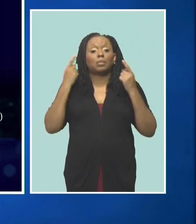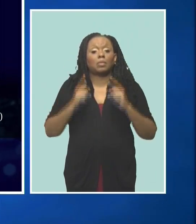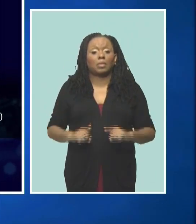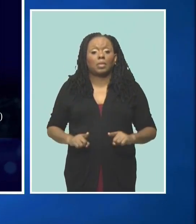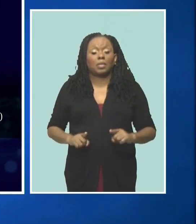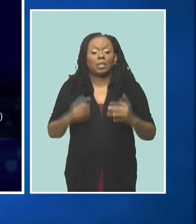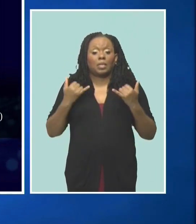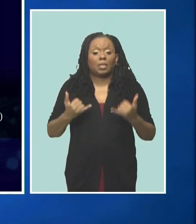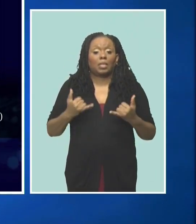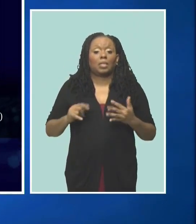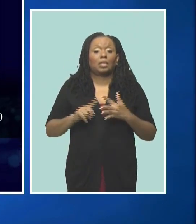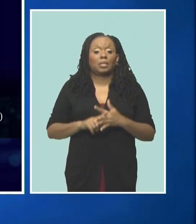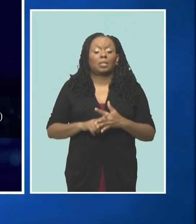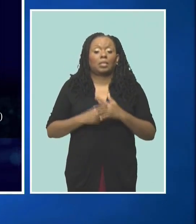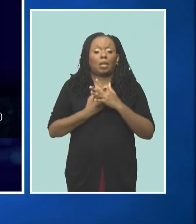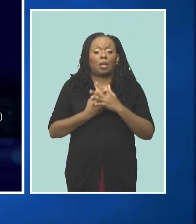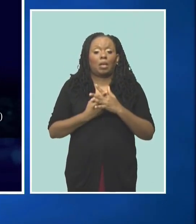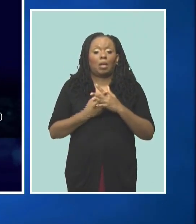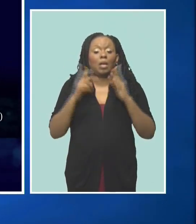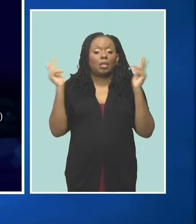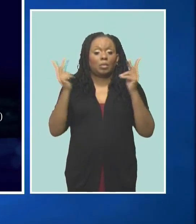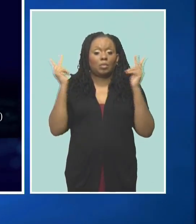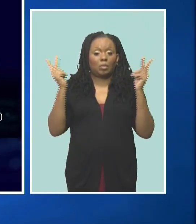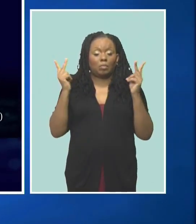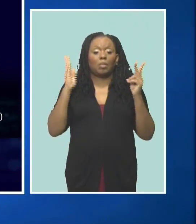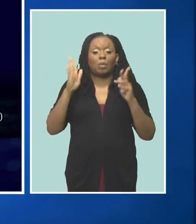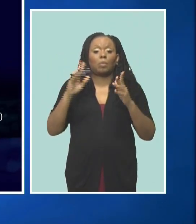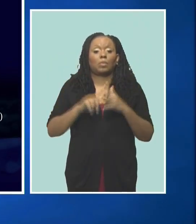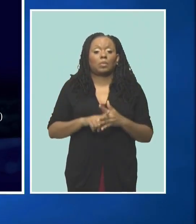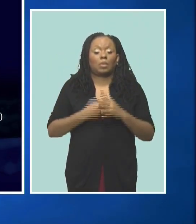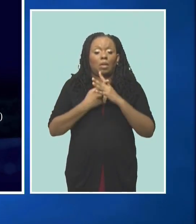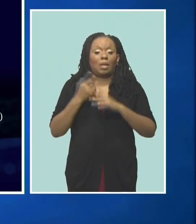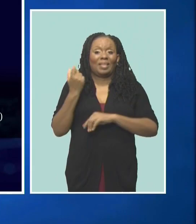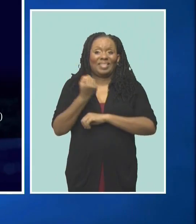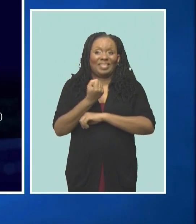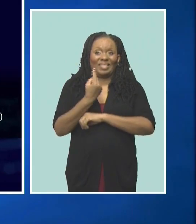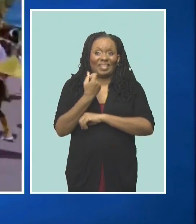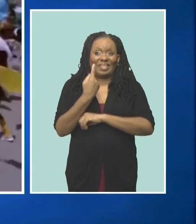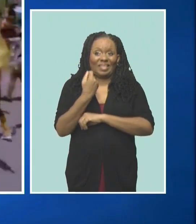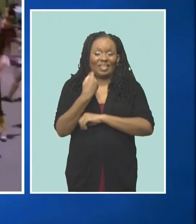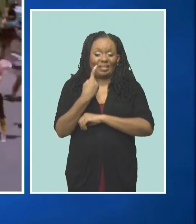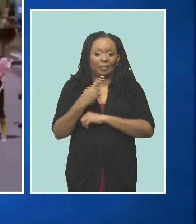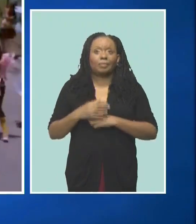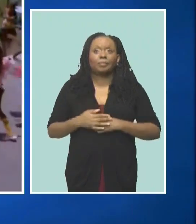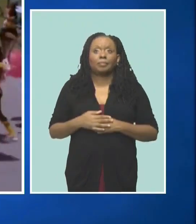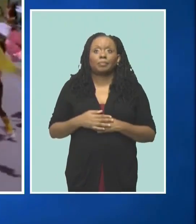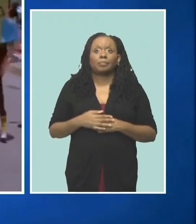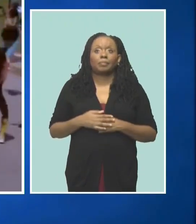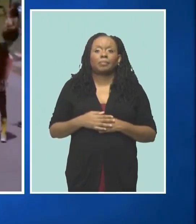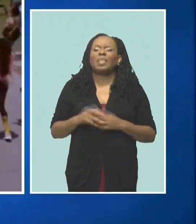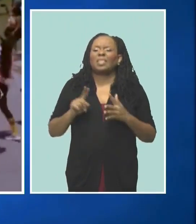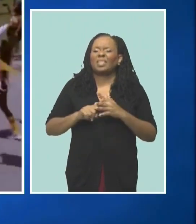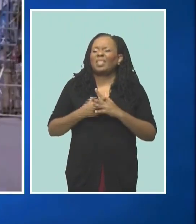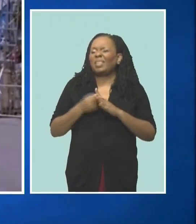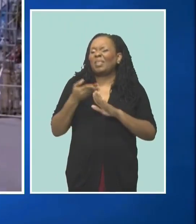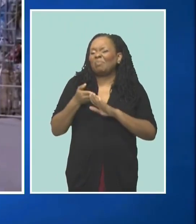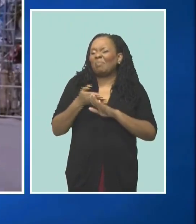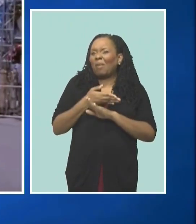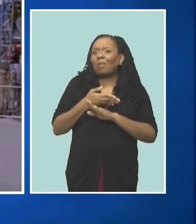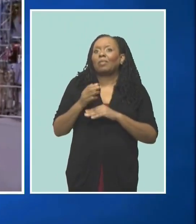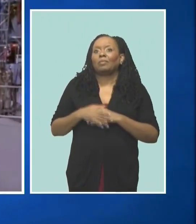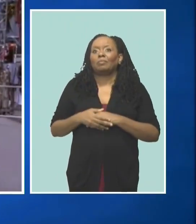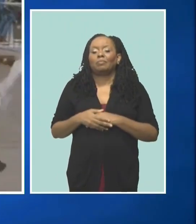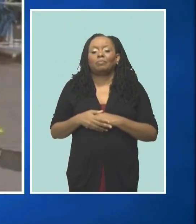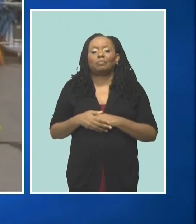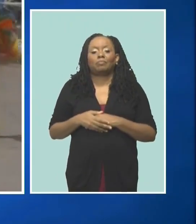today's Flow Grand Kadooment Parade will be 11 a.m. They actually started a bit earlier, with a Walk